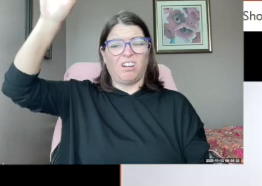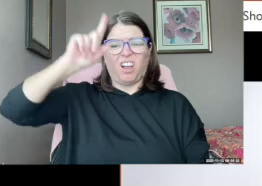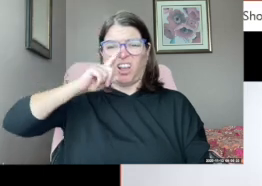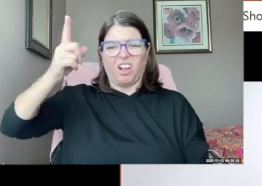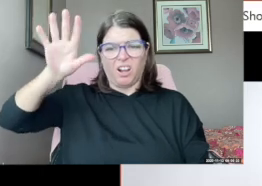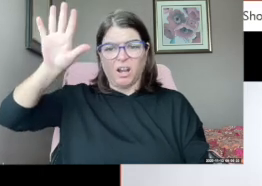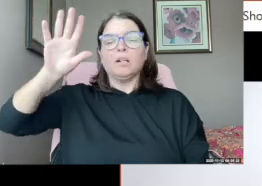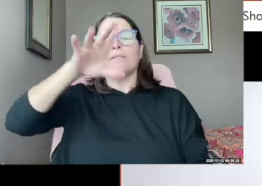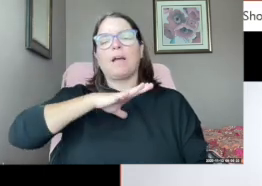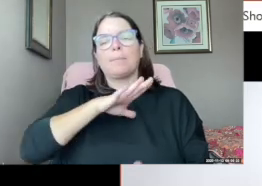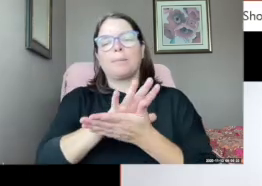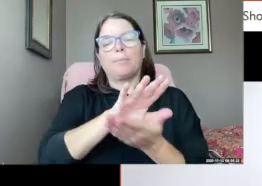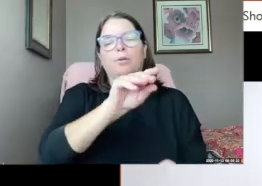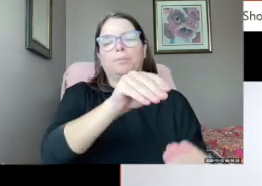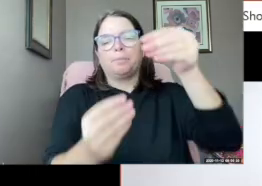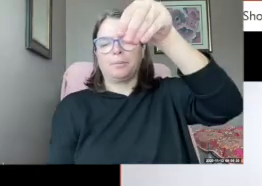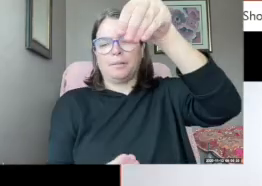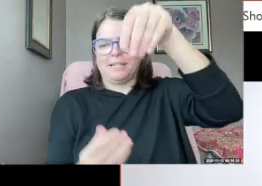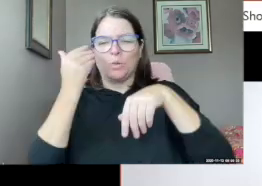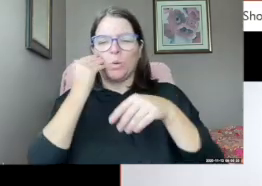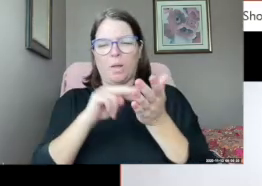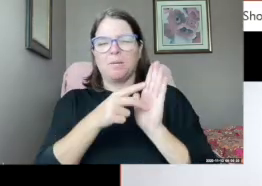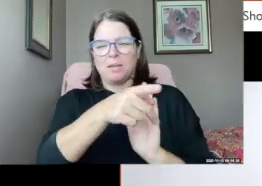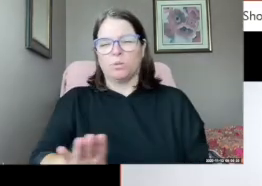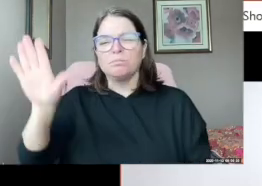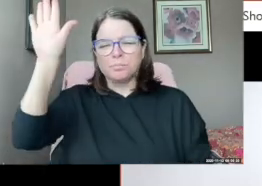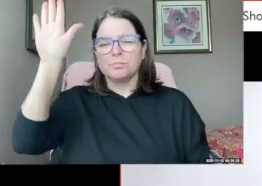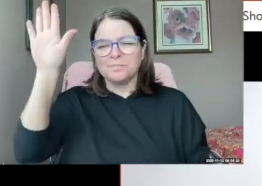And I'll be getting to you very quickly.